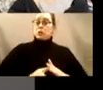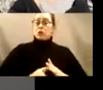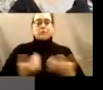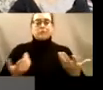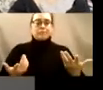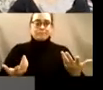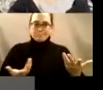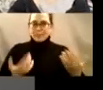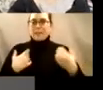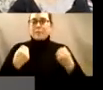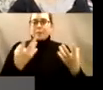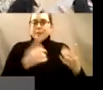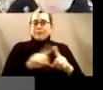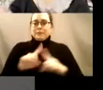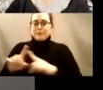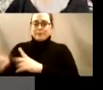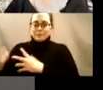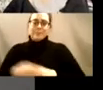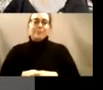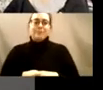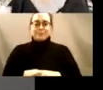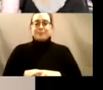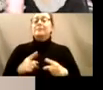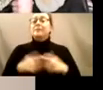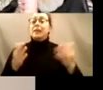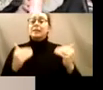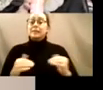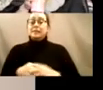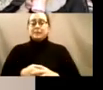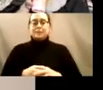So that's this piece, and then you go to the next one.